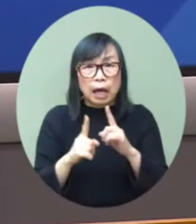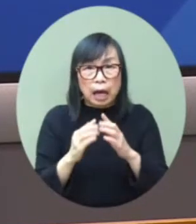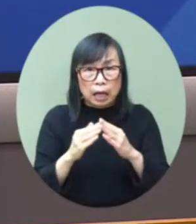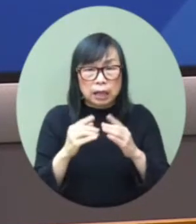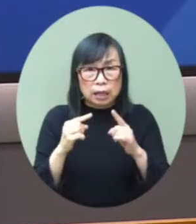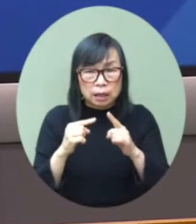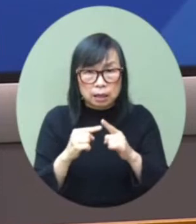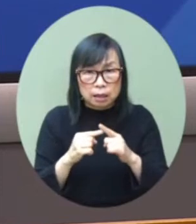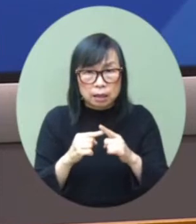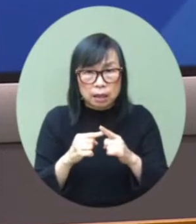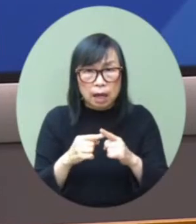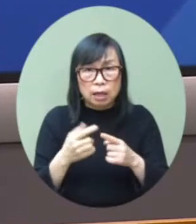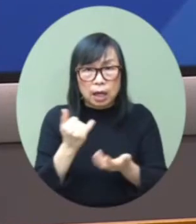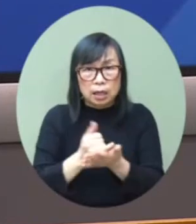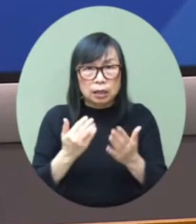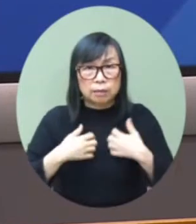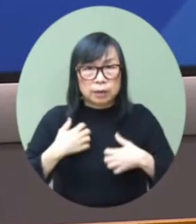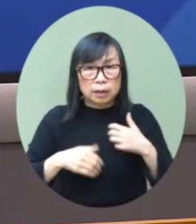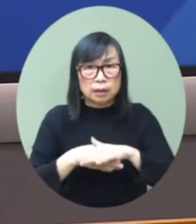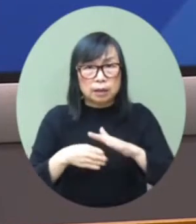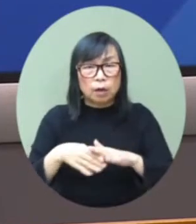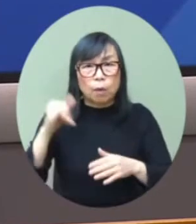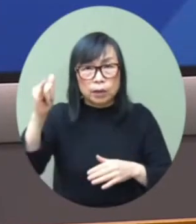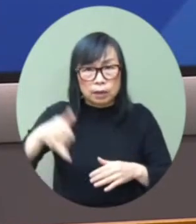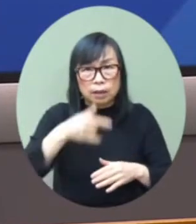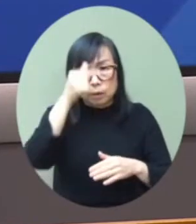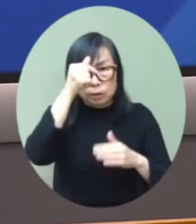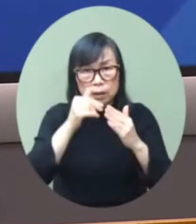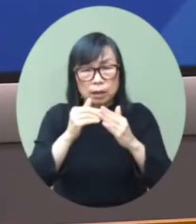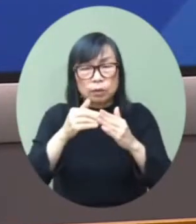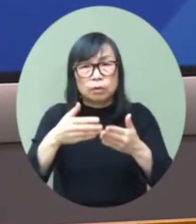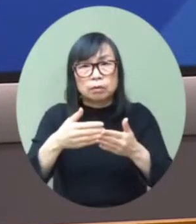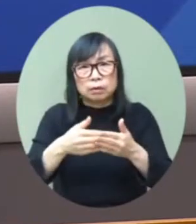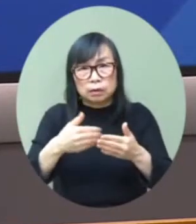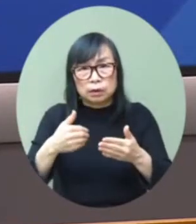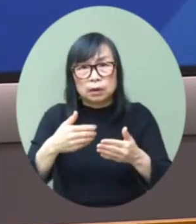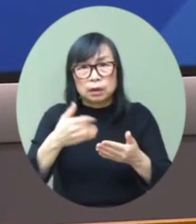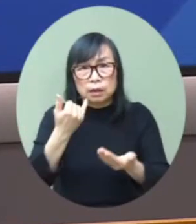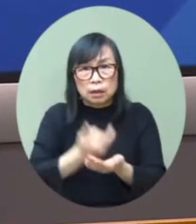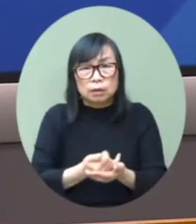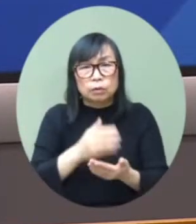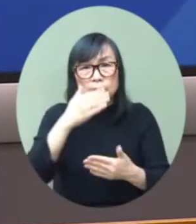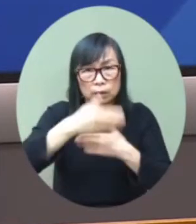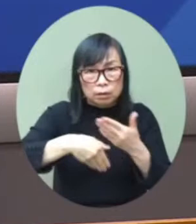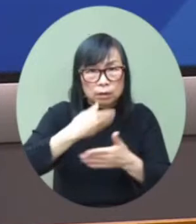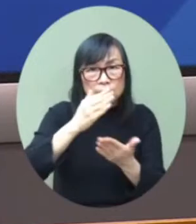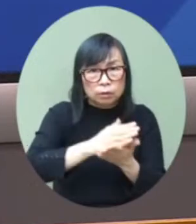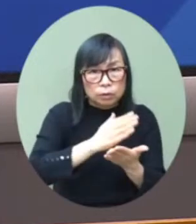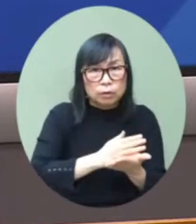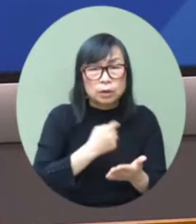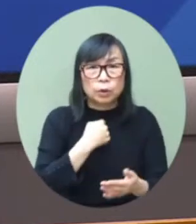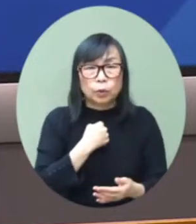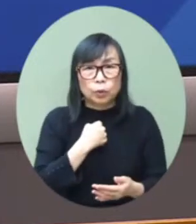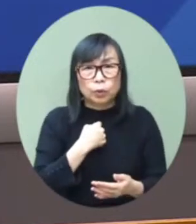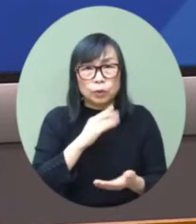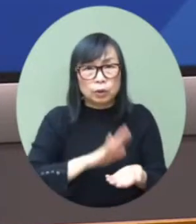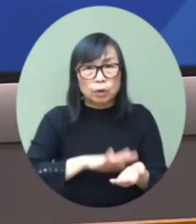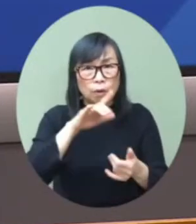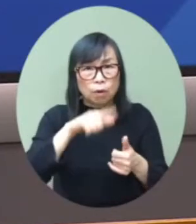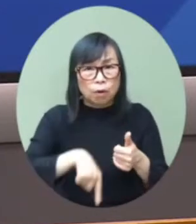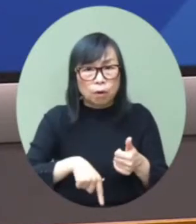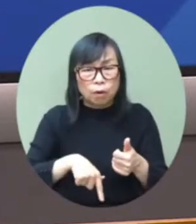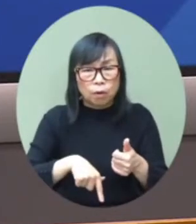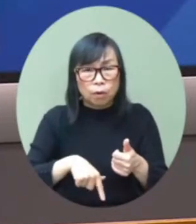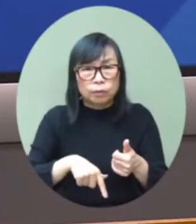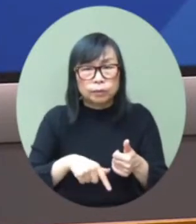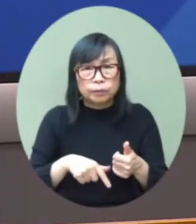The next of kin, if they passed away in the AD or before arrival, they need to